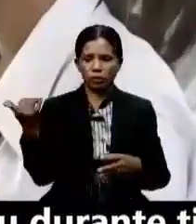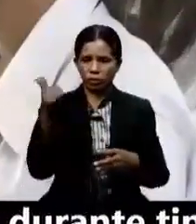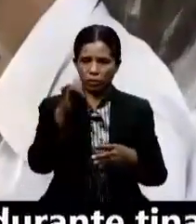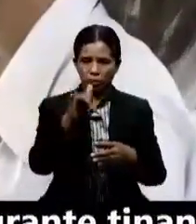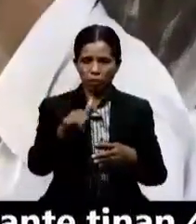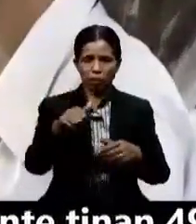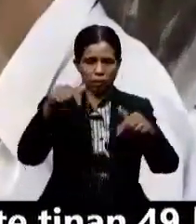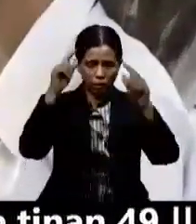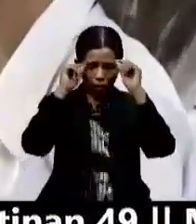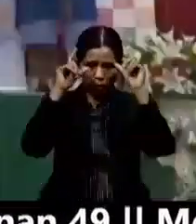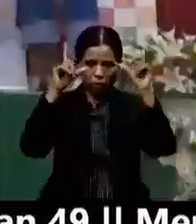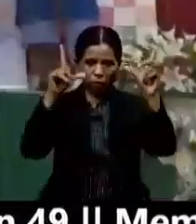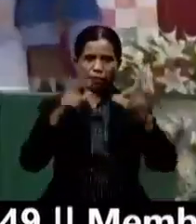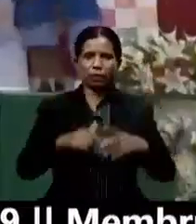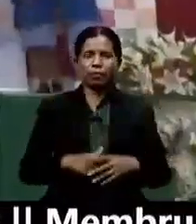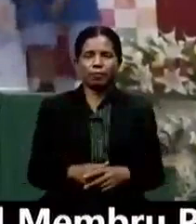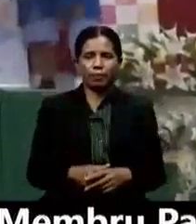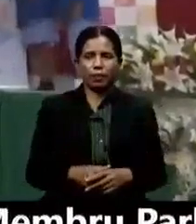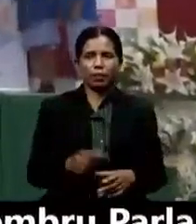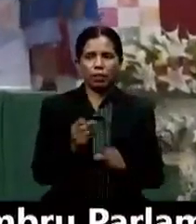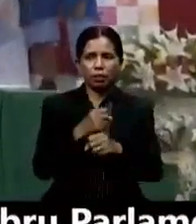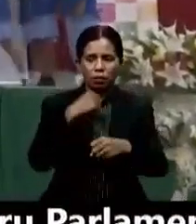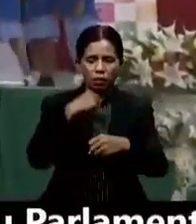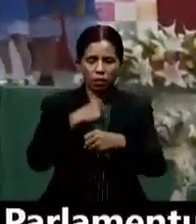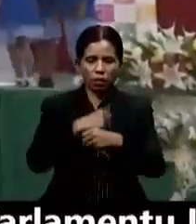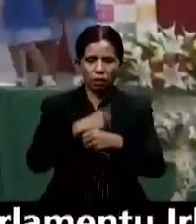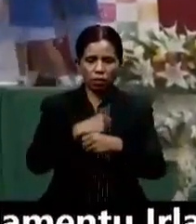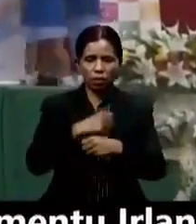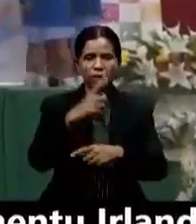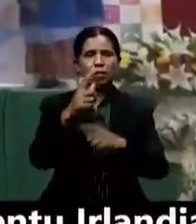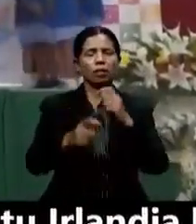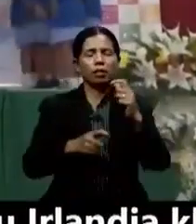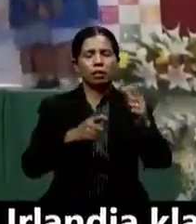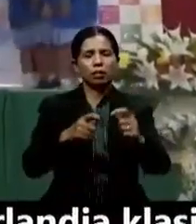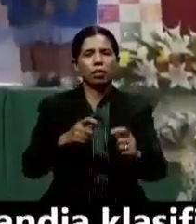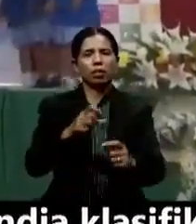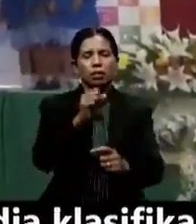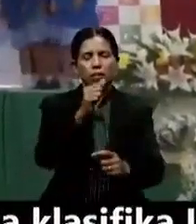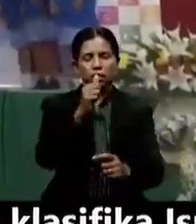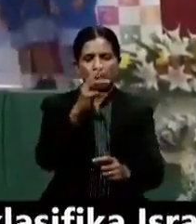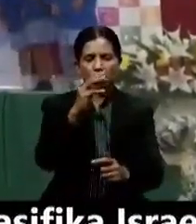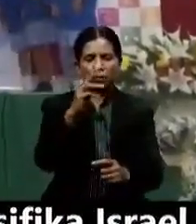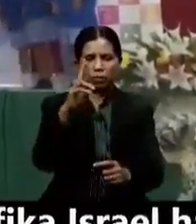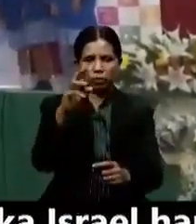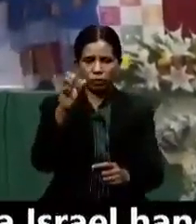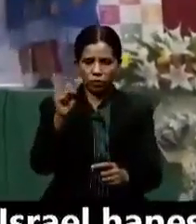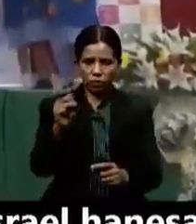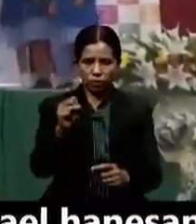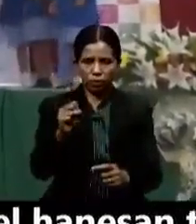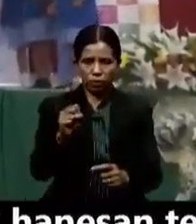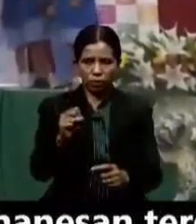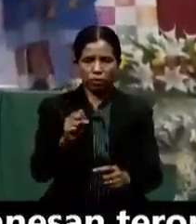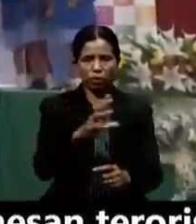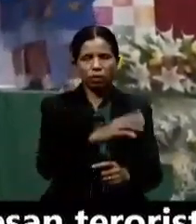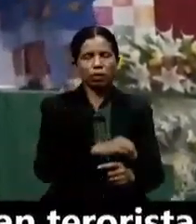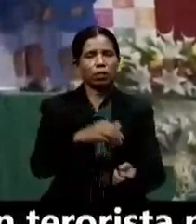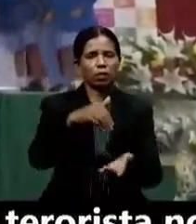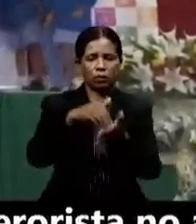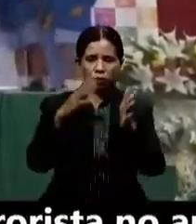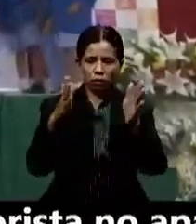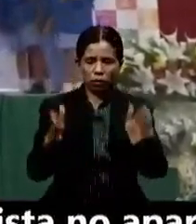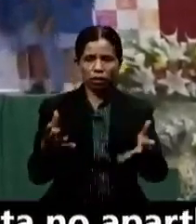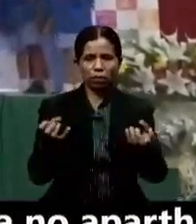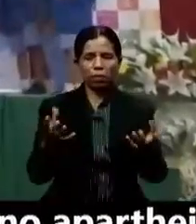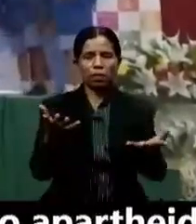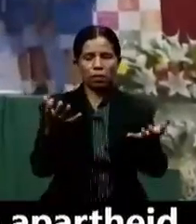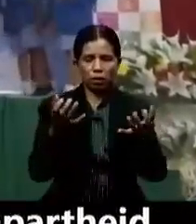in Timor-Leste to make them develop the very innovative the idea. So any students who